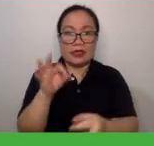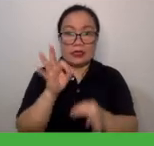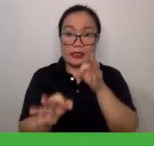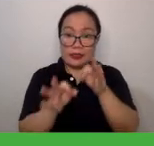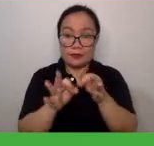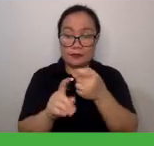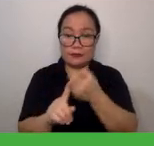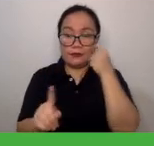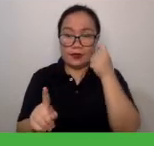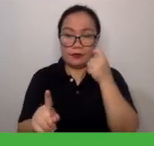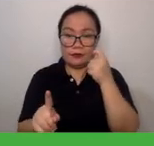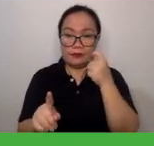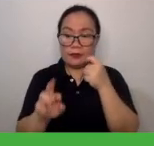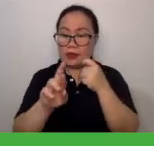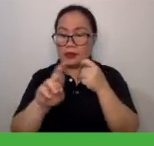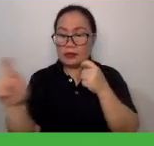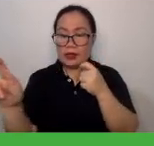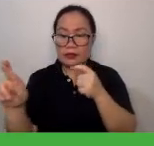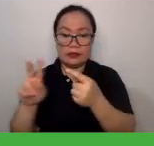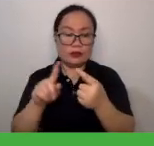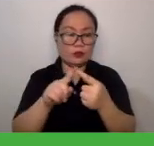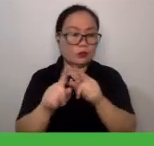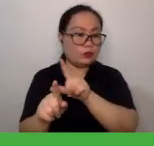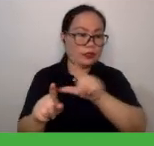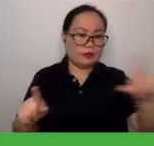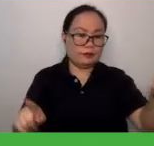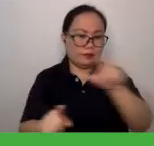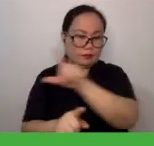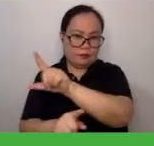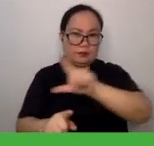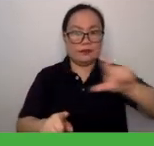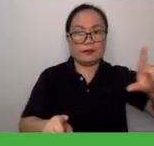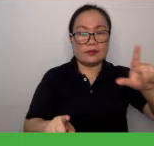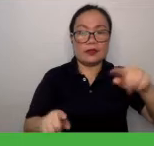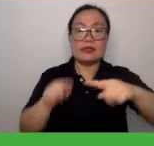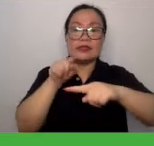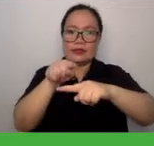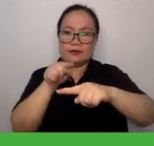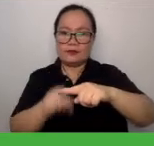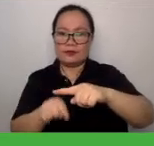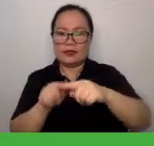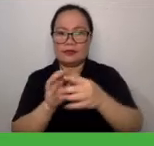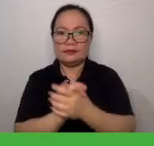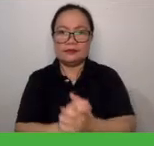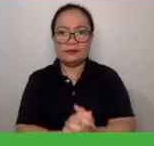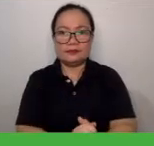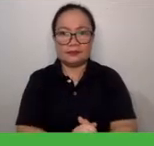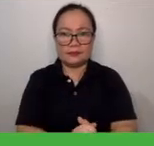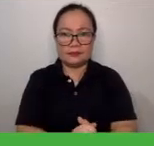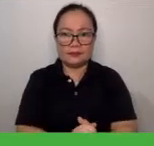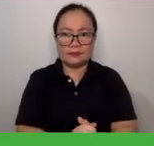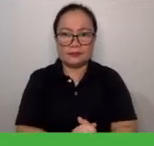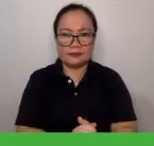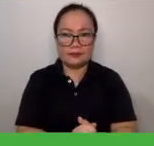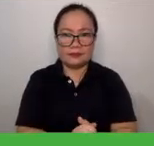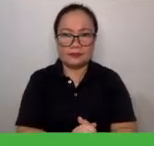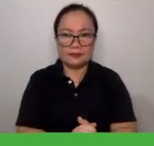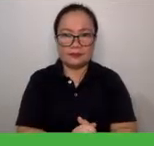you are from right to left, divide. Okay? So, yun lang yung tip na maibibigay ko.